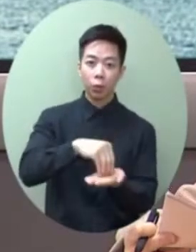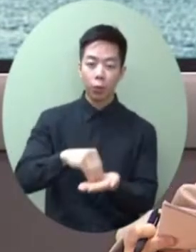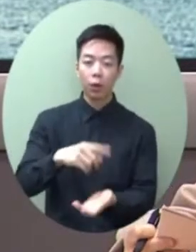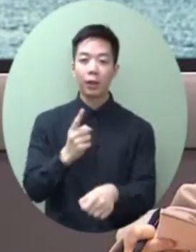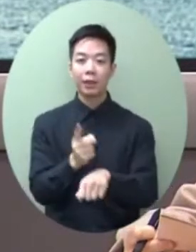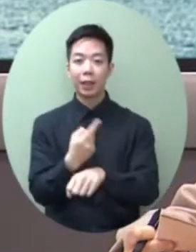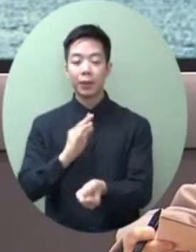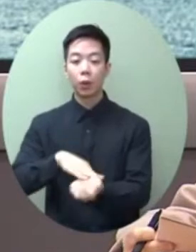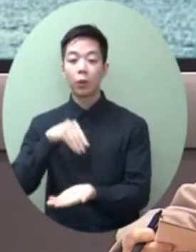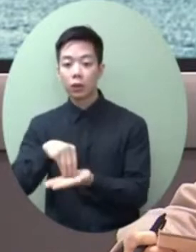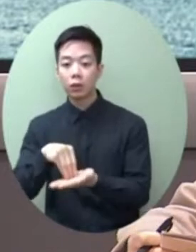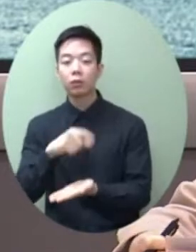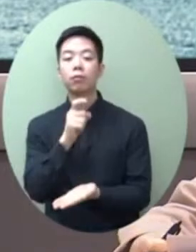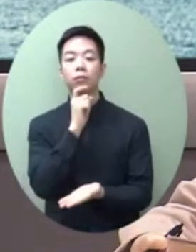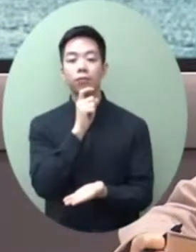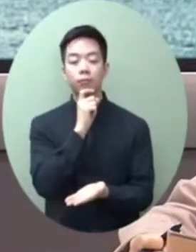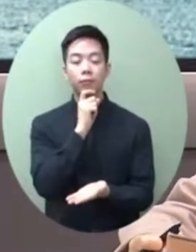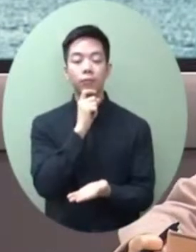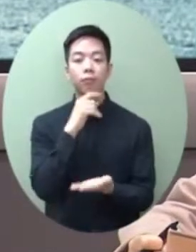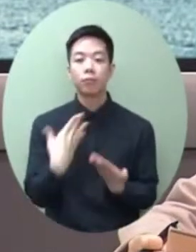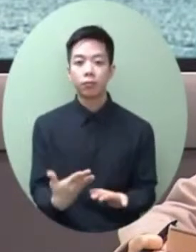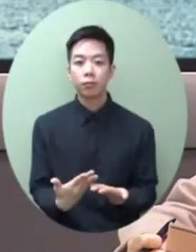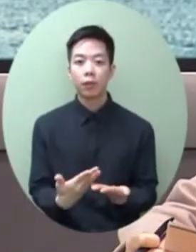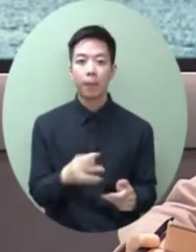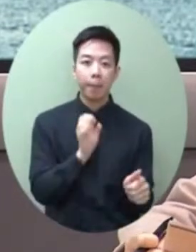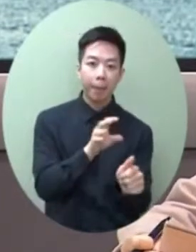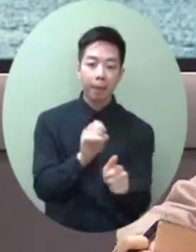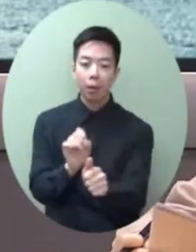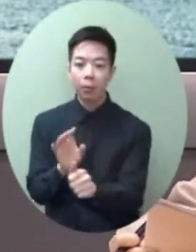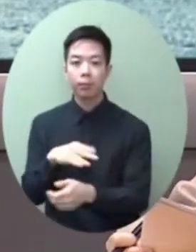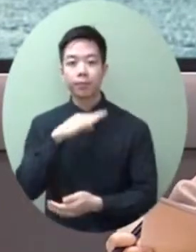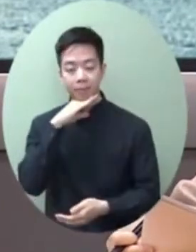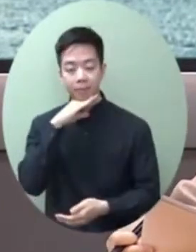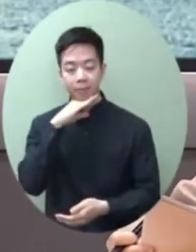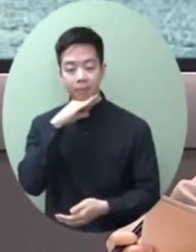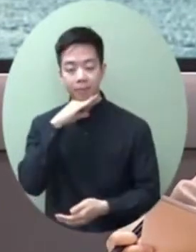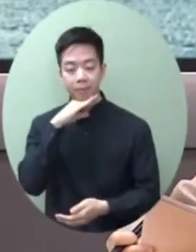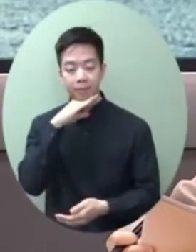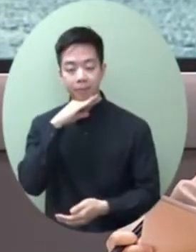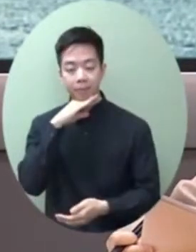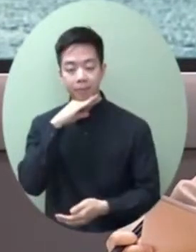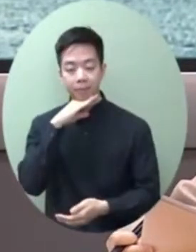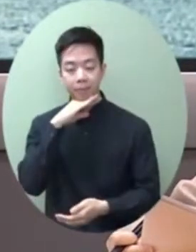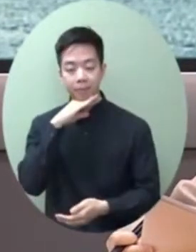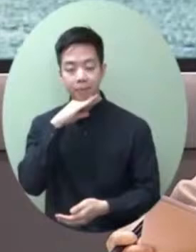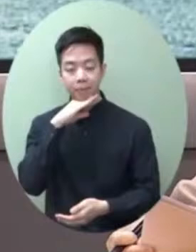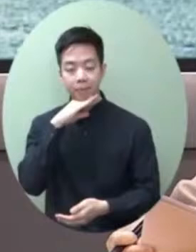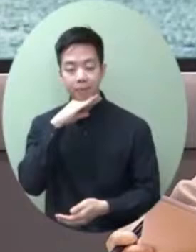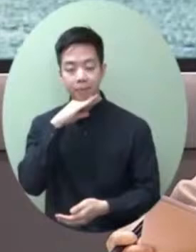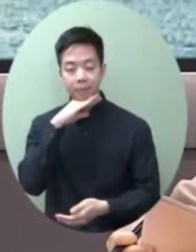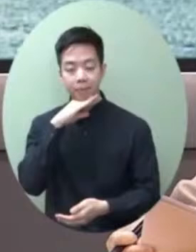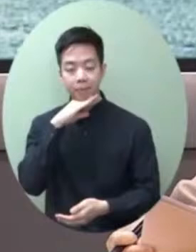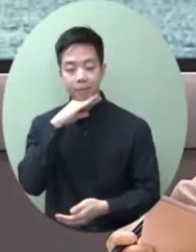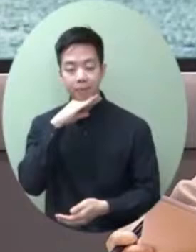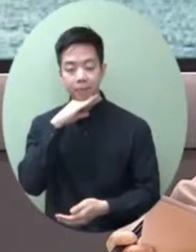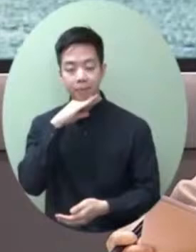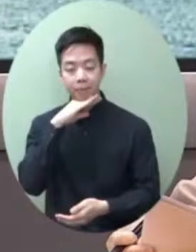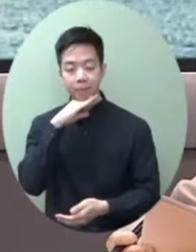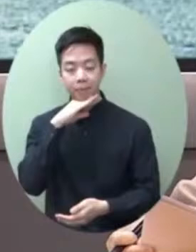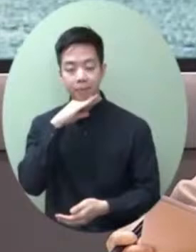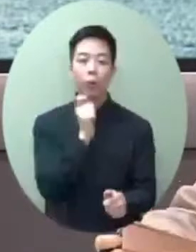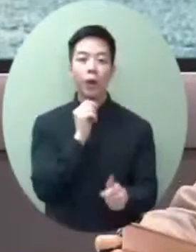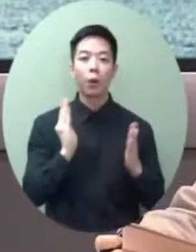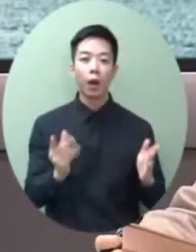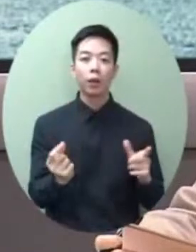at Adult Training Center, we have some preliminary positive and confirmed cases. We are currently looking into